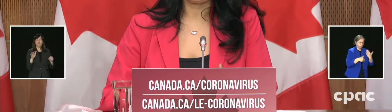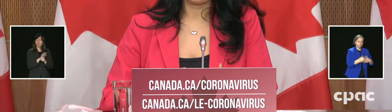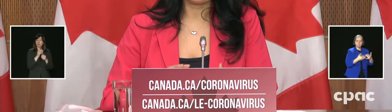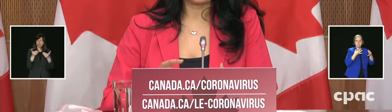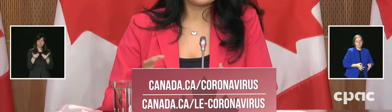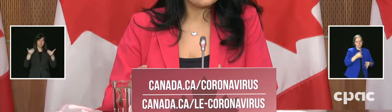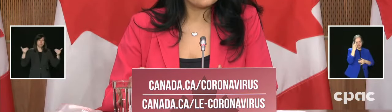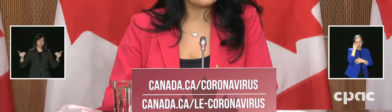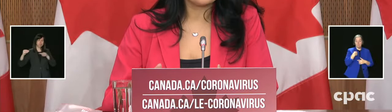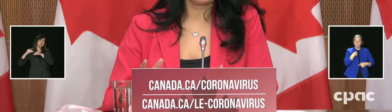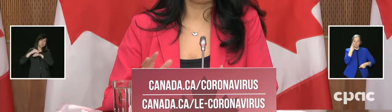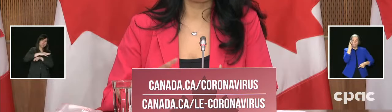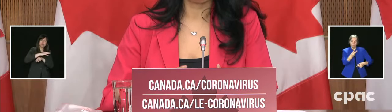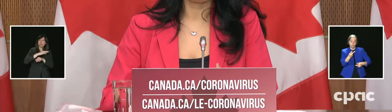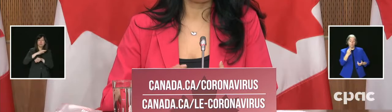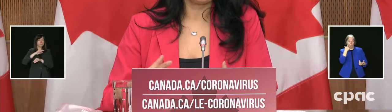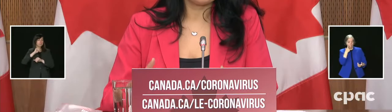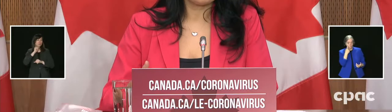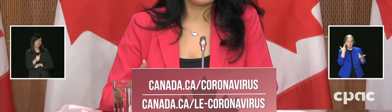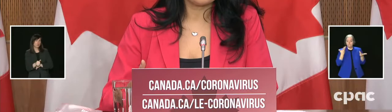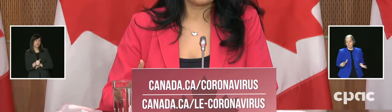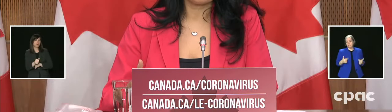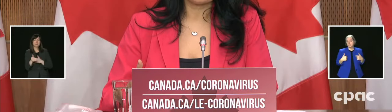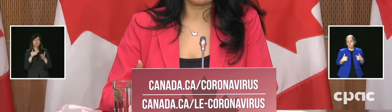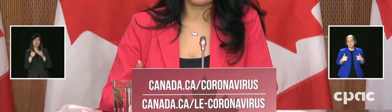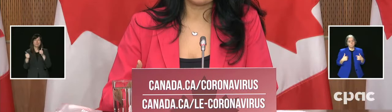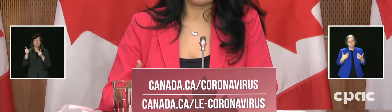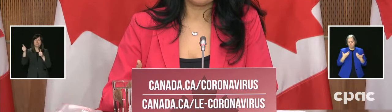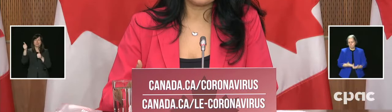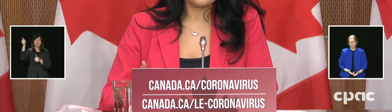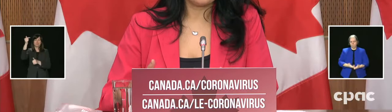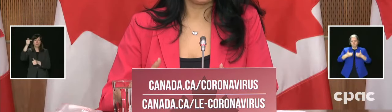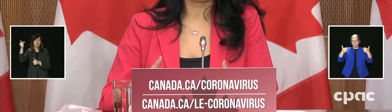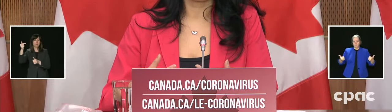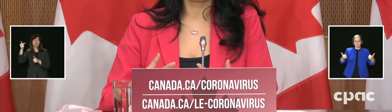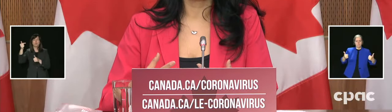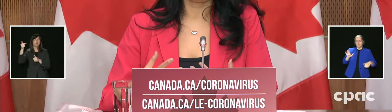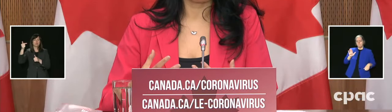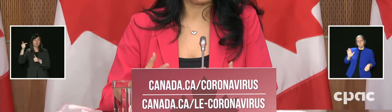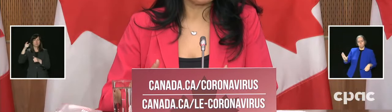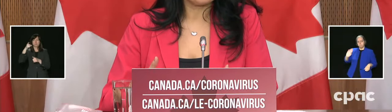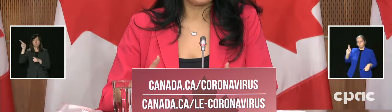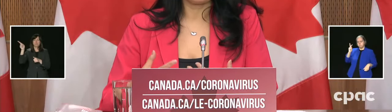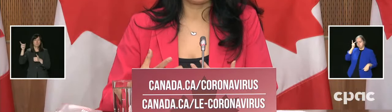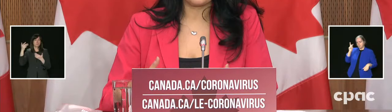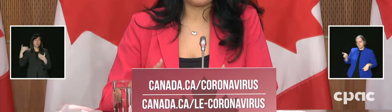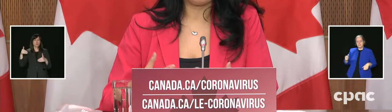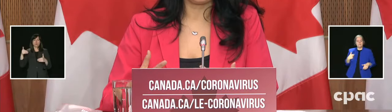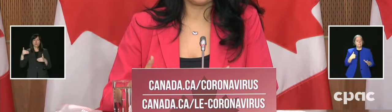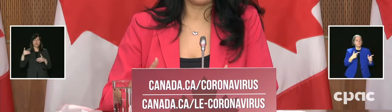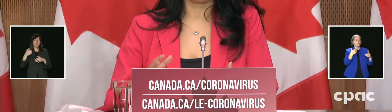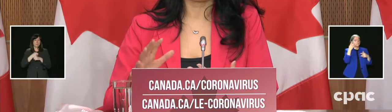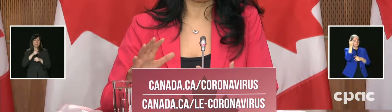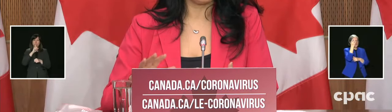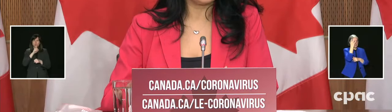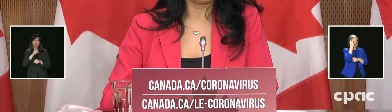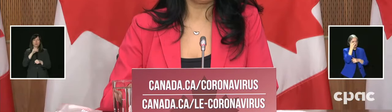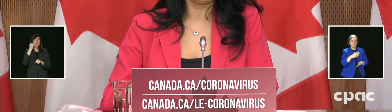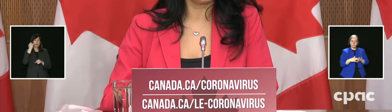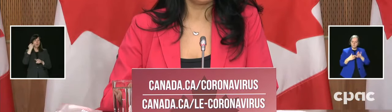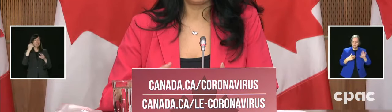And on the political side, and even in senior levels of government, they are taking every step to make sure that that